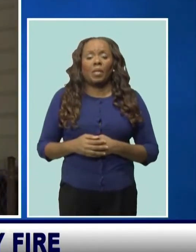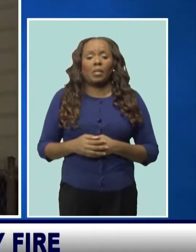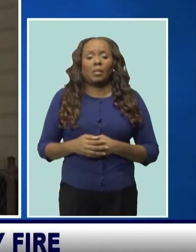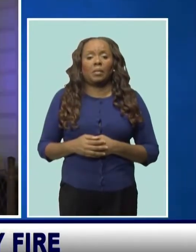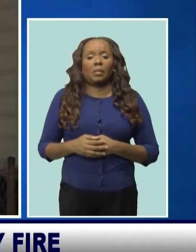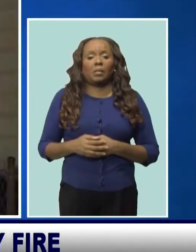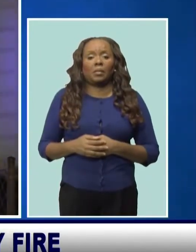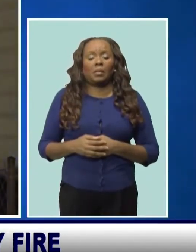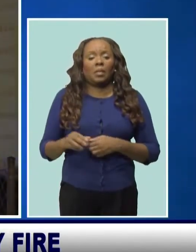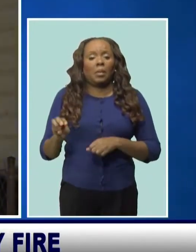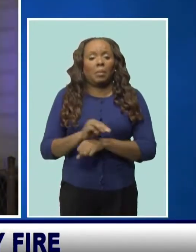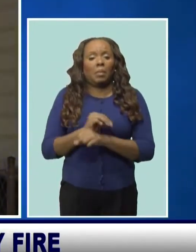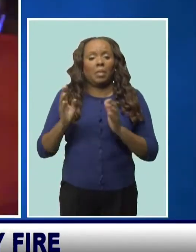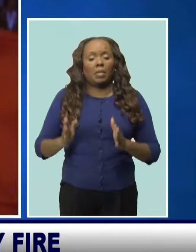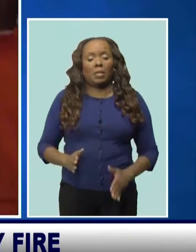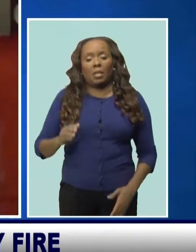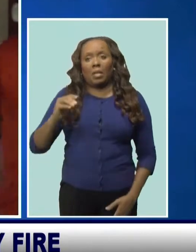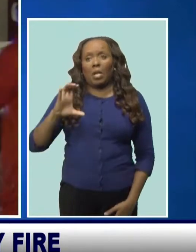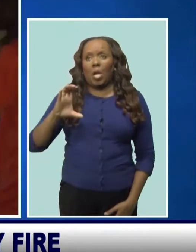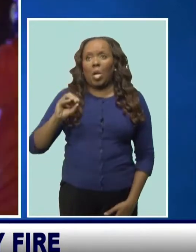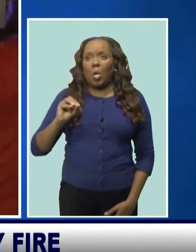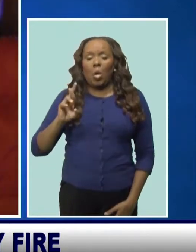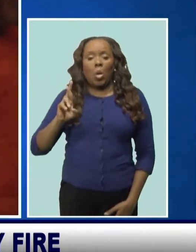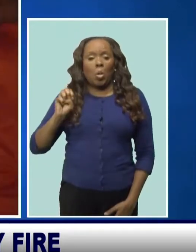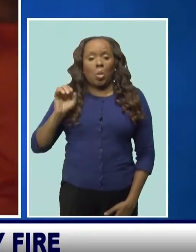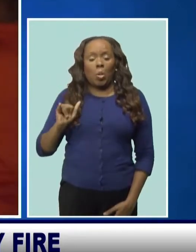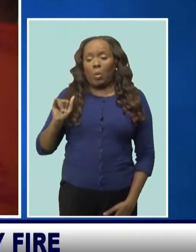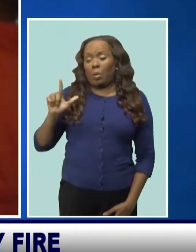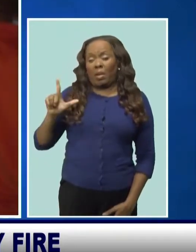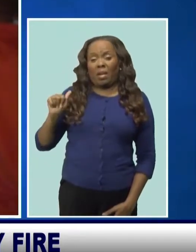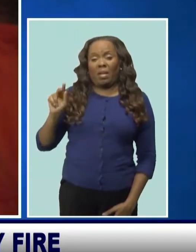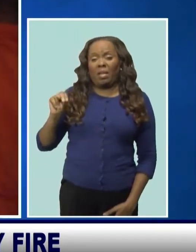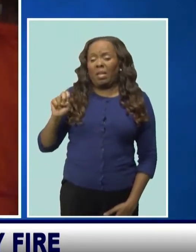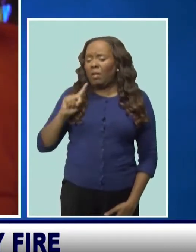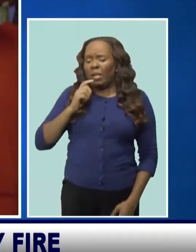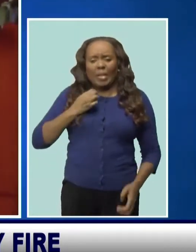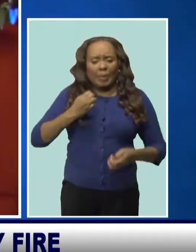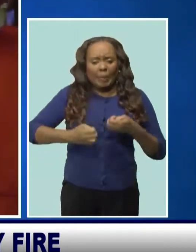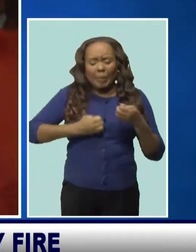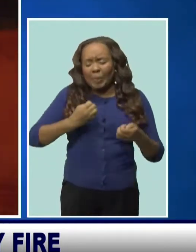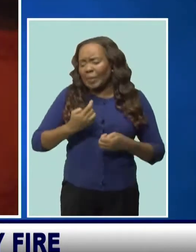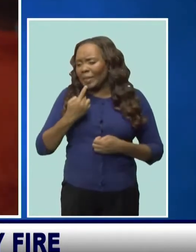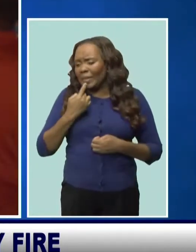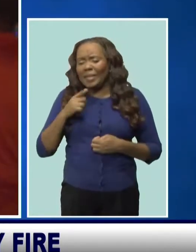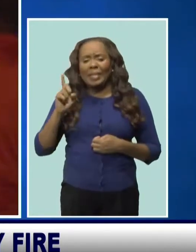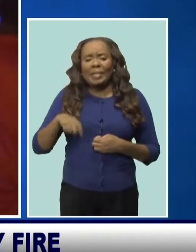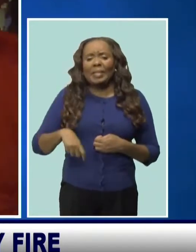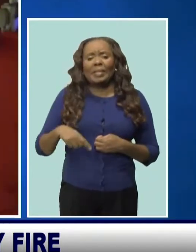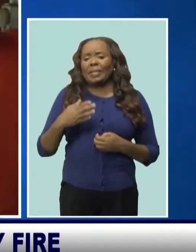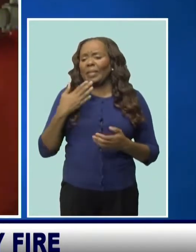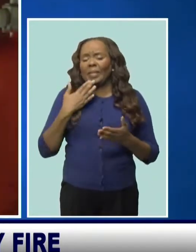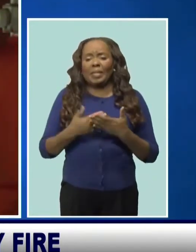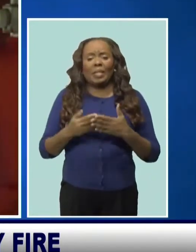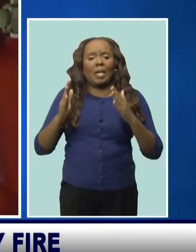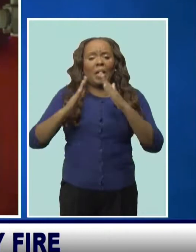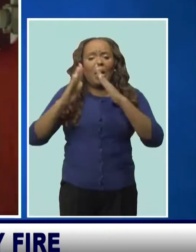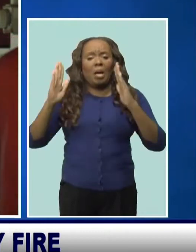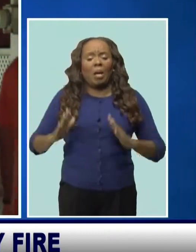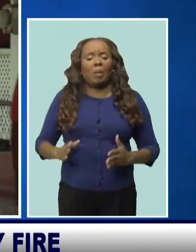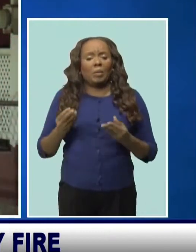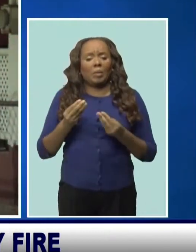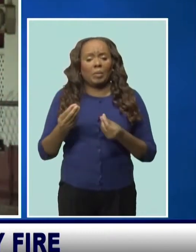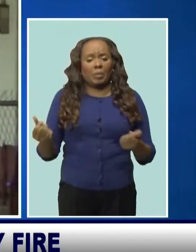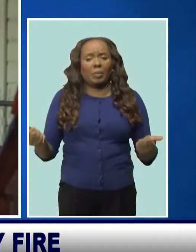the city, Minister Corey Lane, tells CBC News there's a serious issue with providing housing solutions to Barbadians in